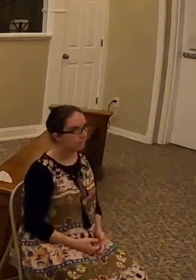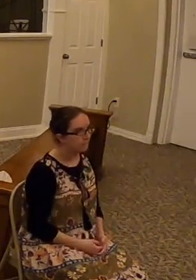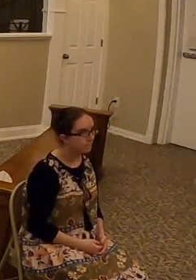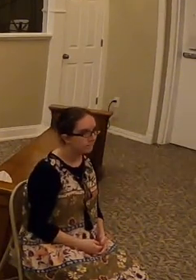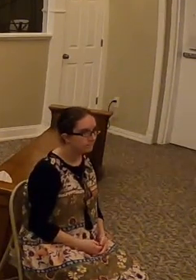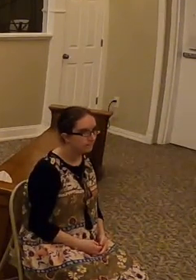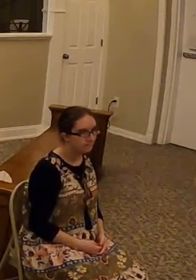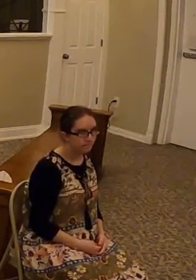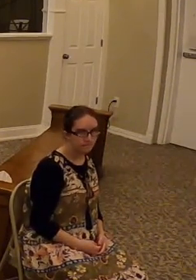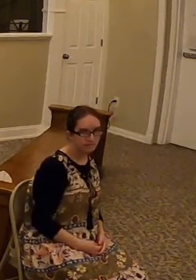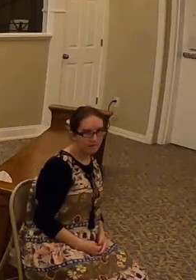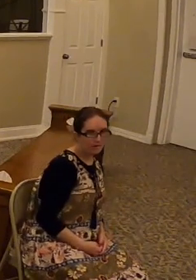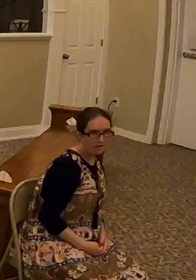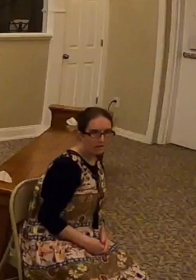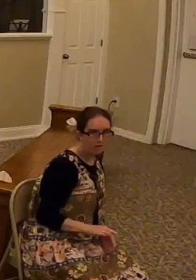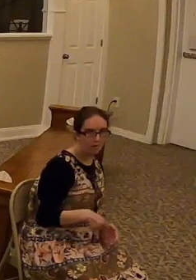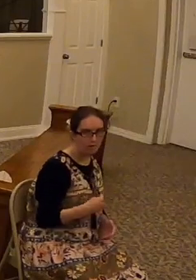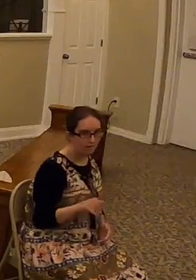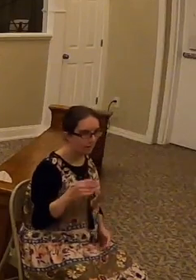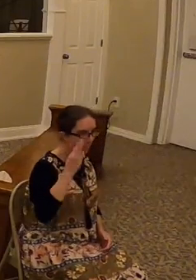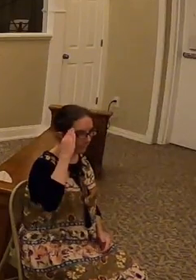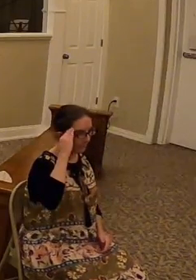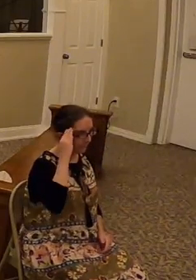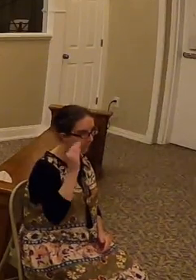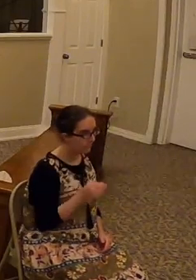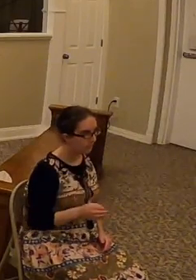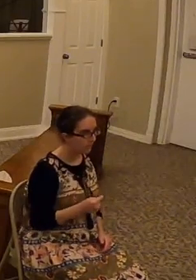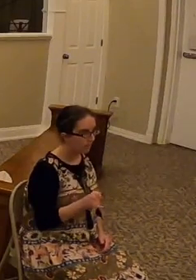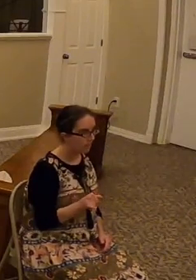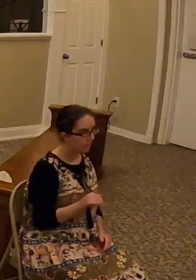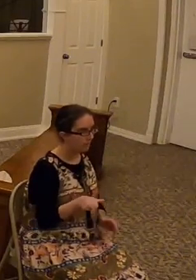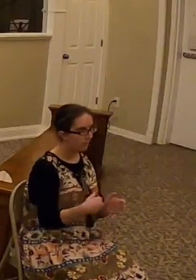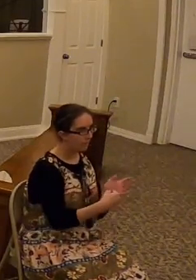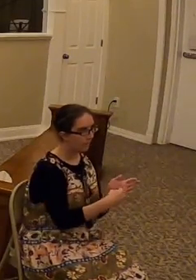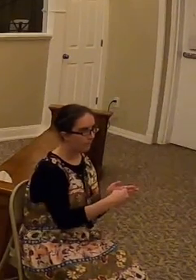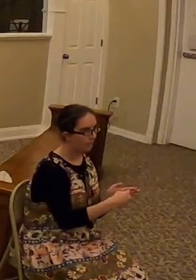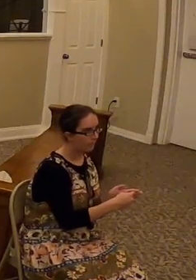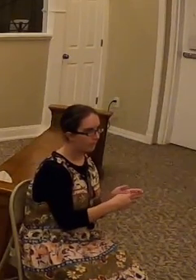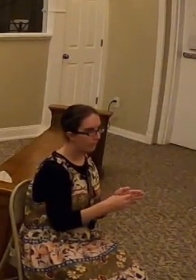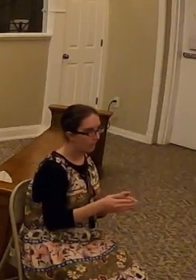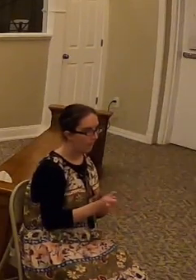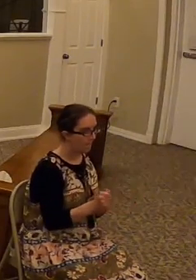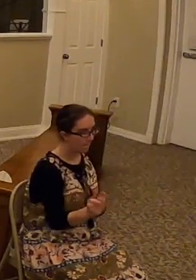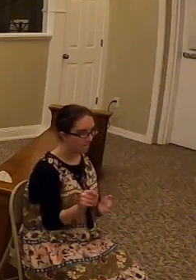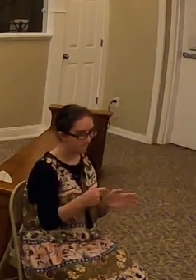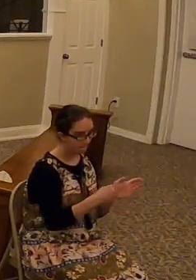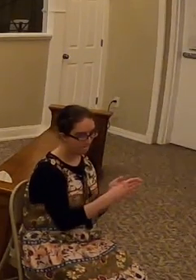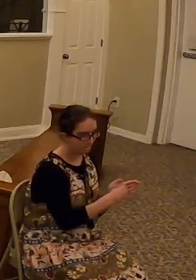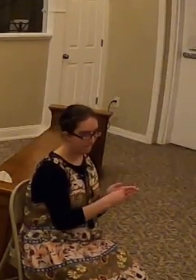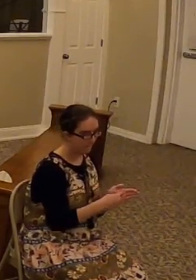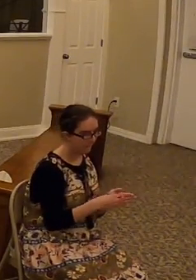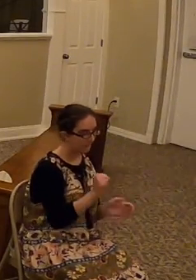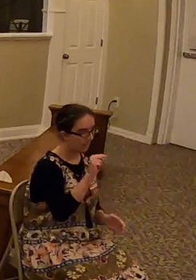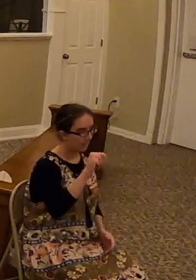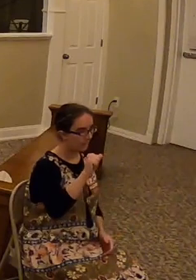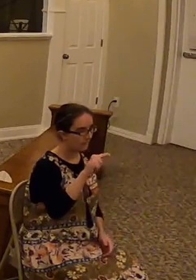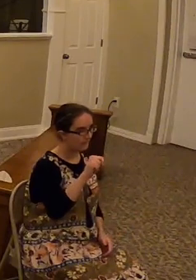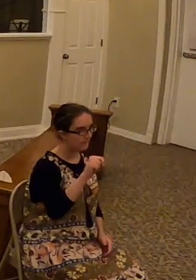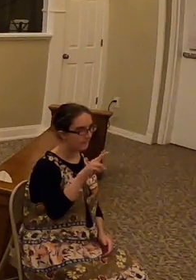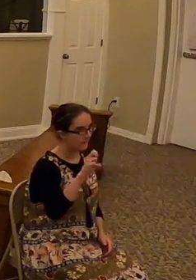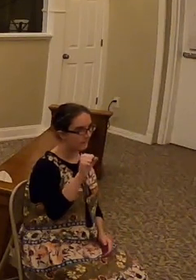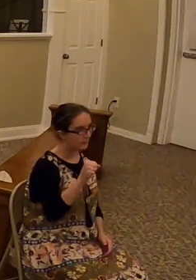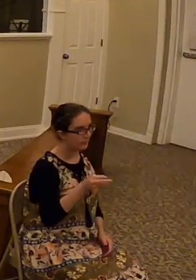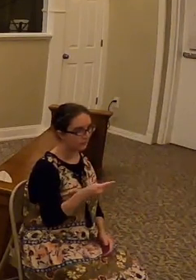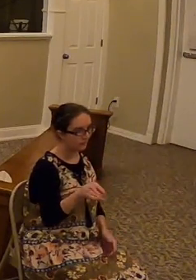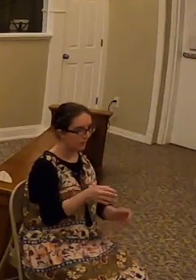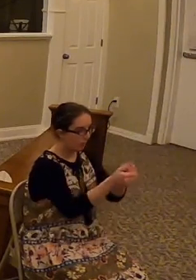they are. Amen. All they know is that they got all this money and all these statues and all this stuff